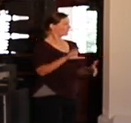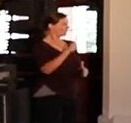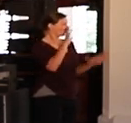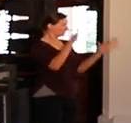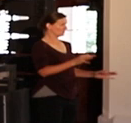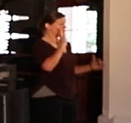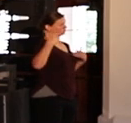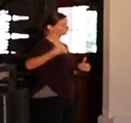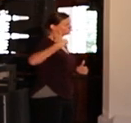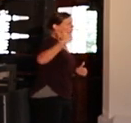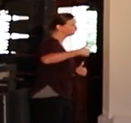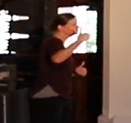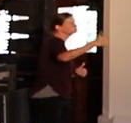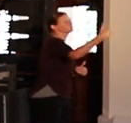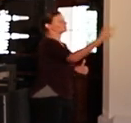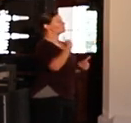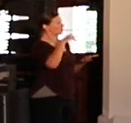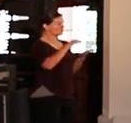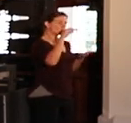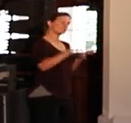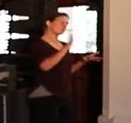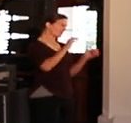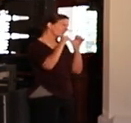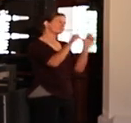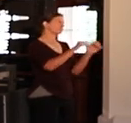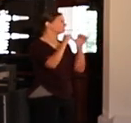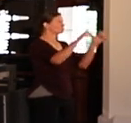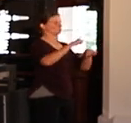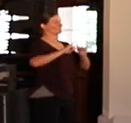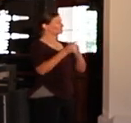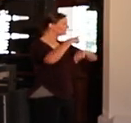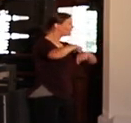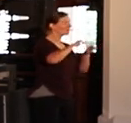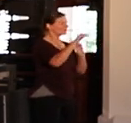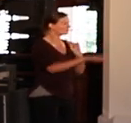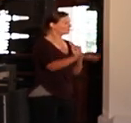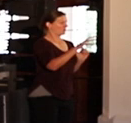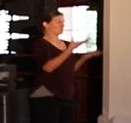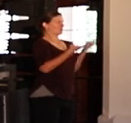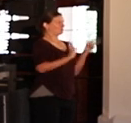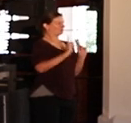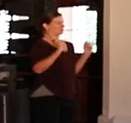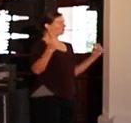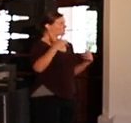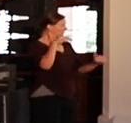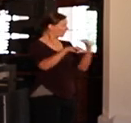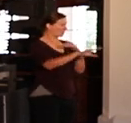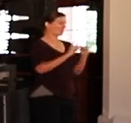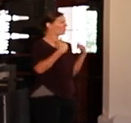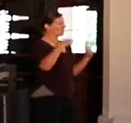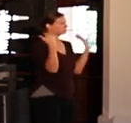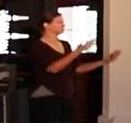our history, Scotties have waded headlong into times and spaces where others might fear to tread.